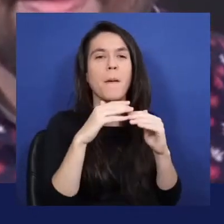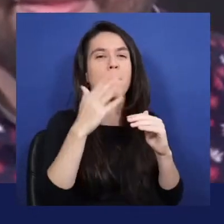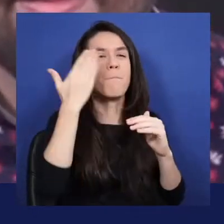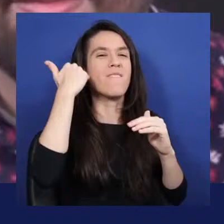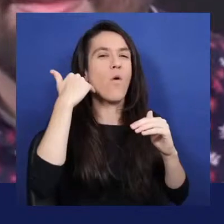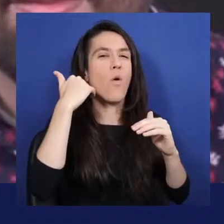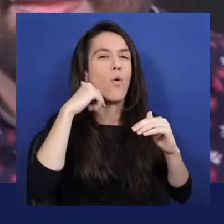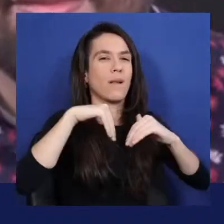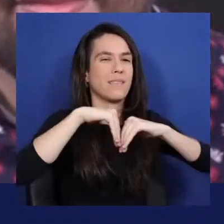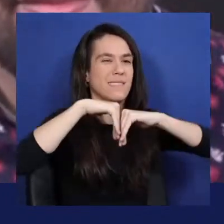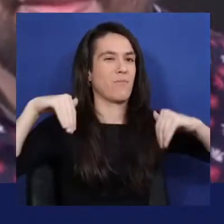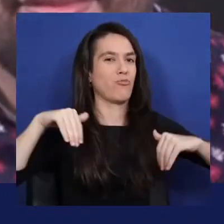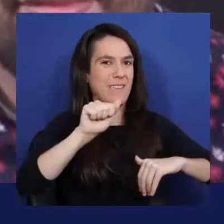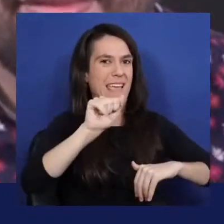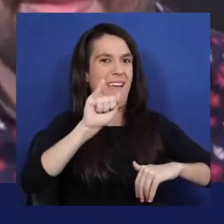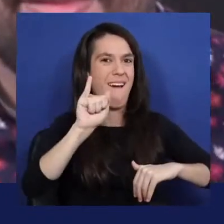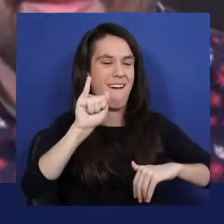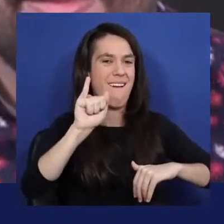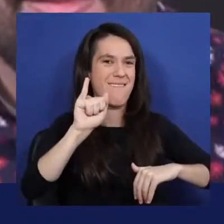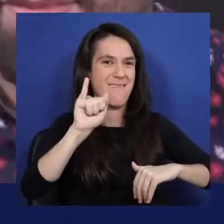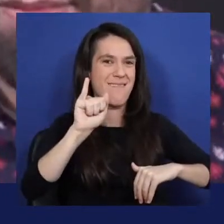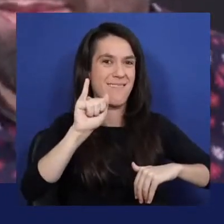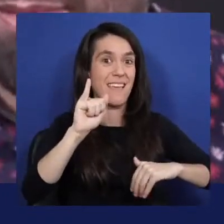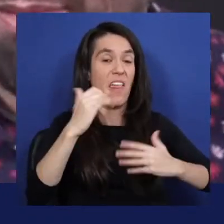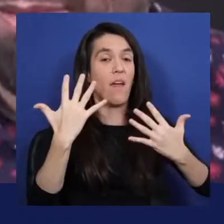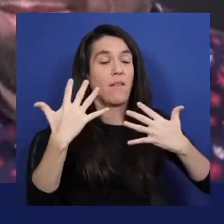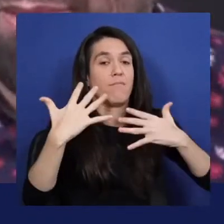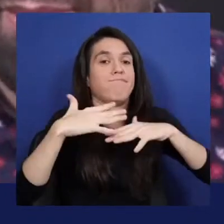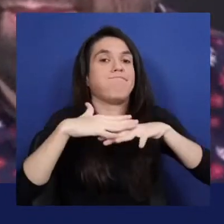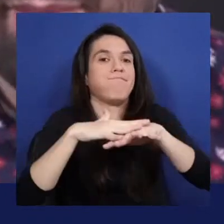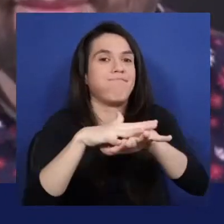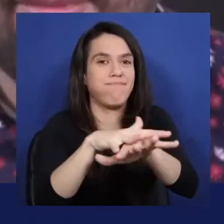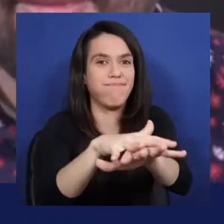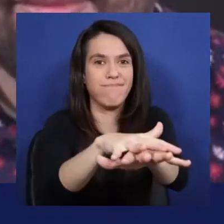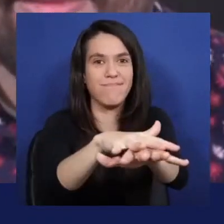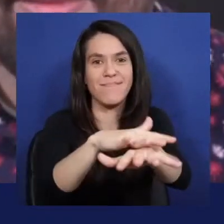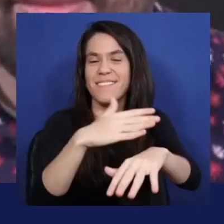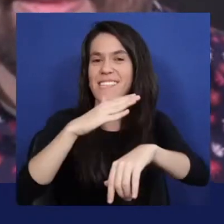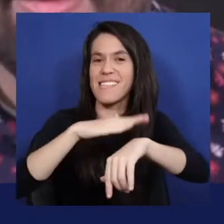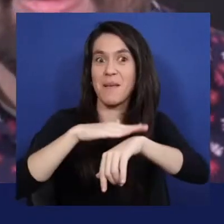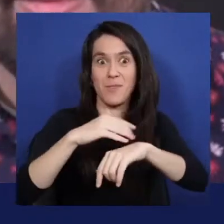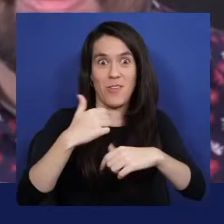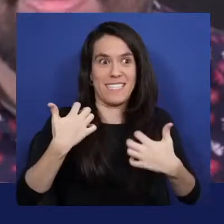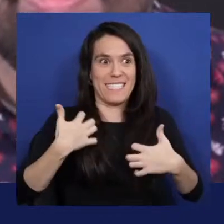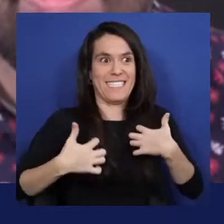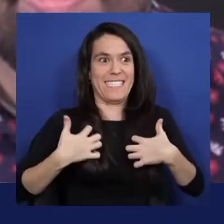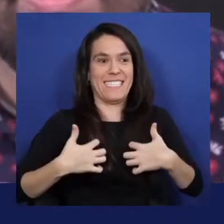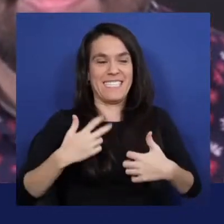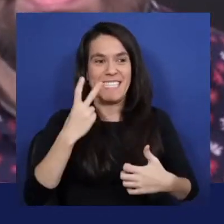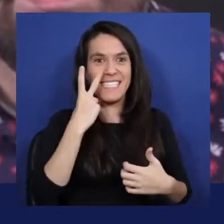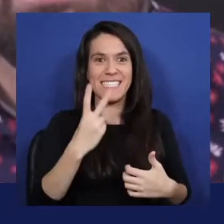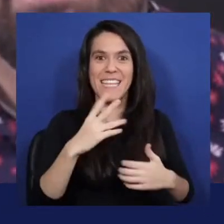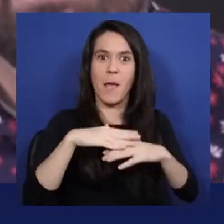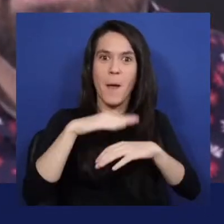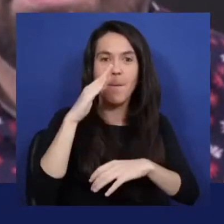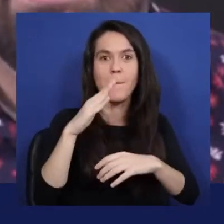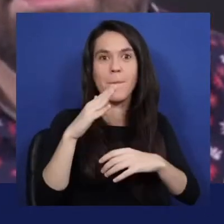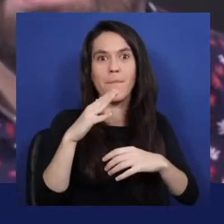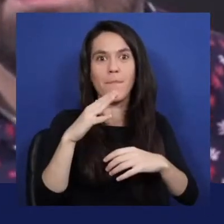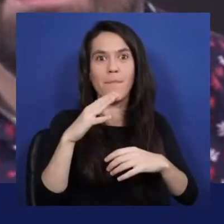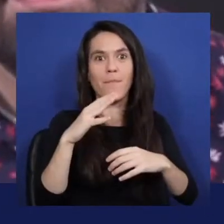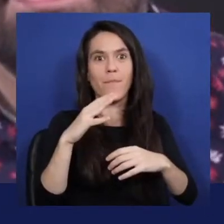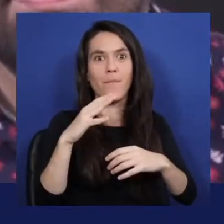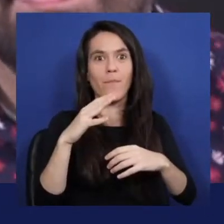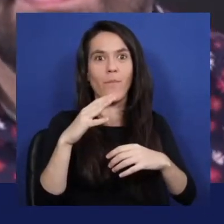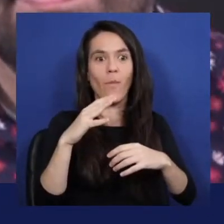we used that one. And then I was so excited, so I started learning more and more about cognitive services, and